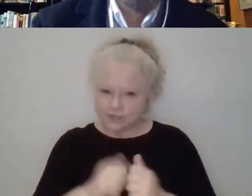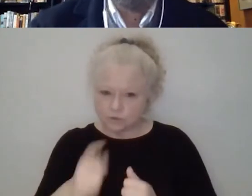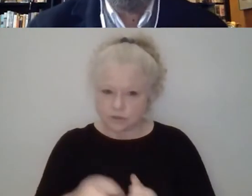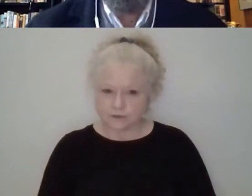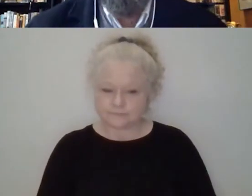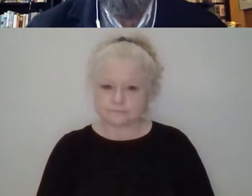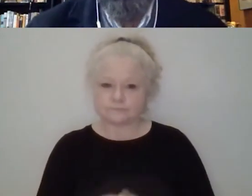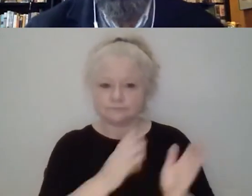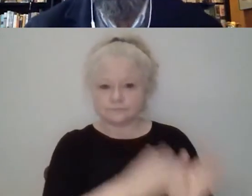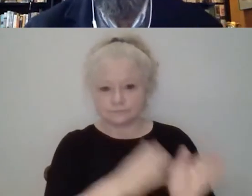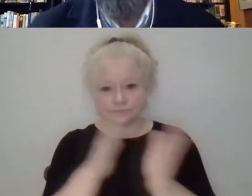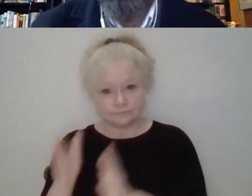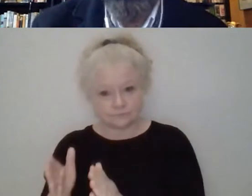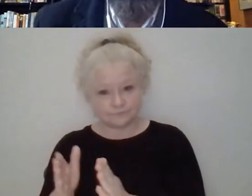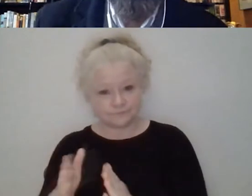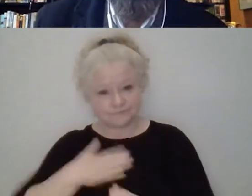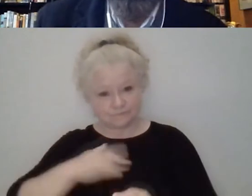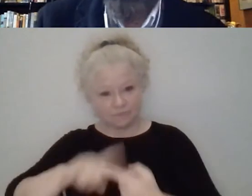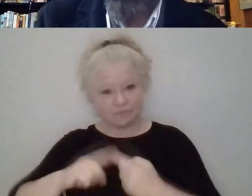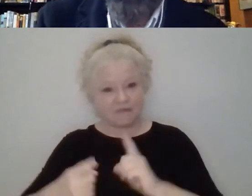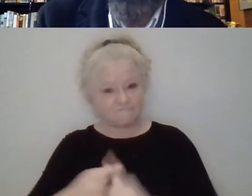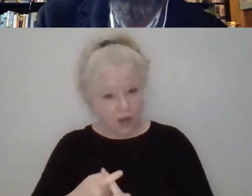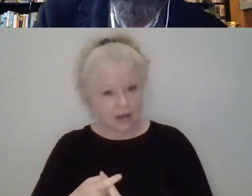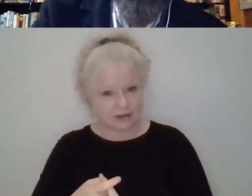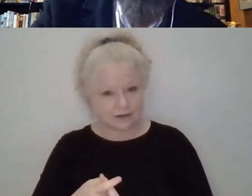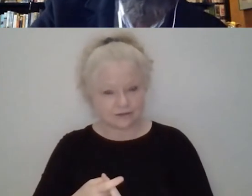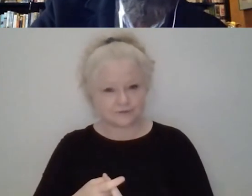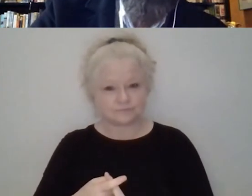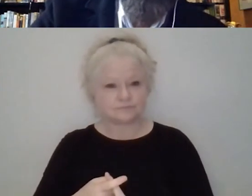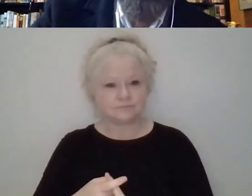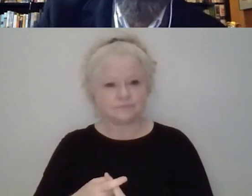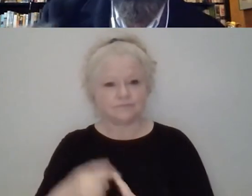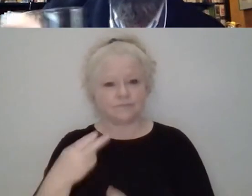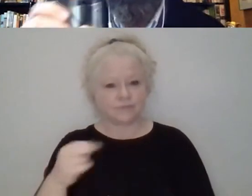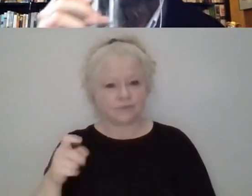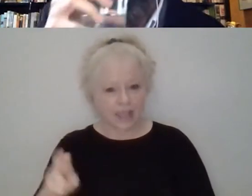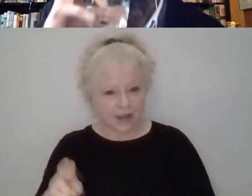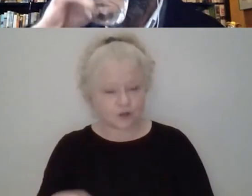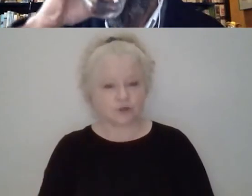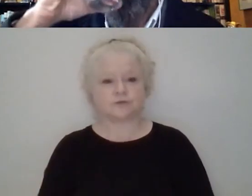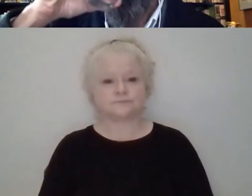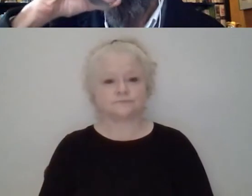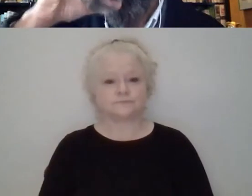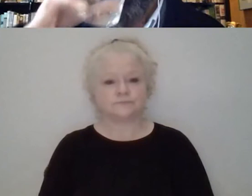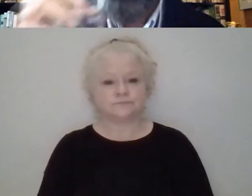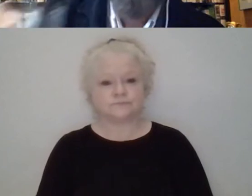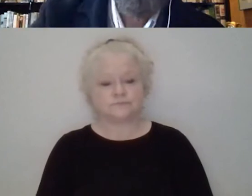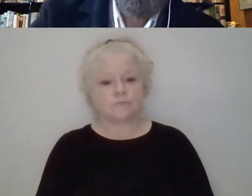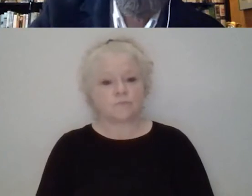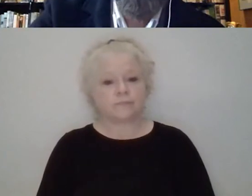end of the spectrum, an amazing friend, which I have to say, I love that. So Héctor Esrawe of Esrawe Studios,